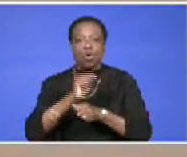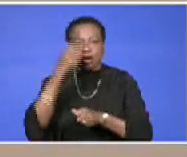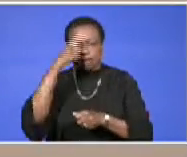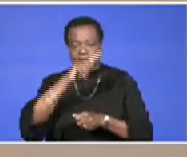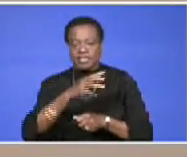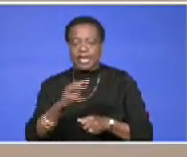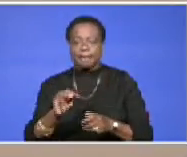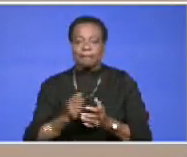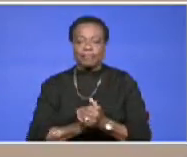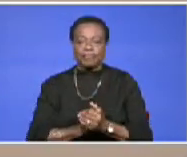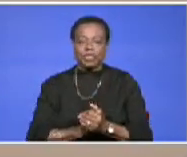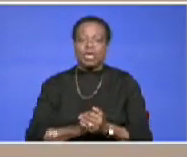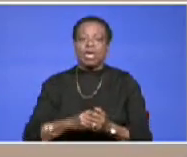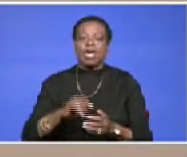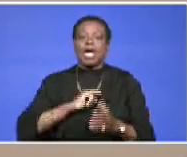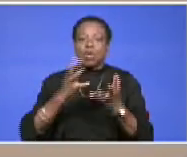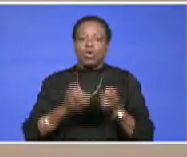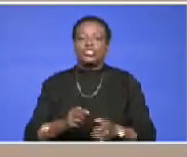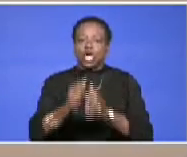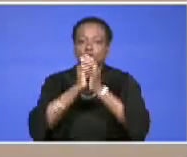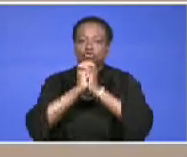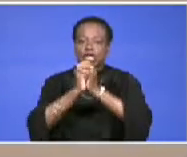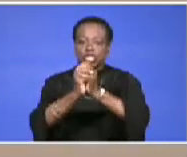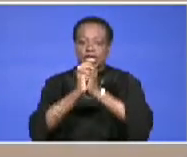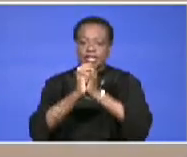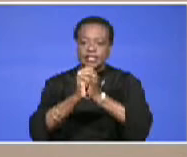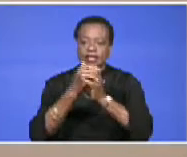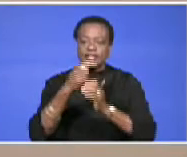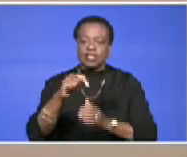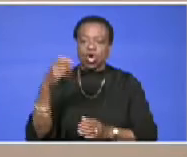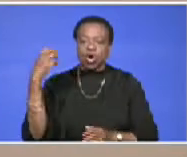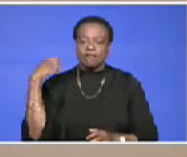hard. I want to really congratulate the officers